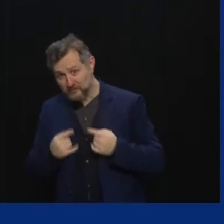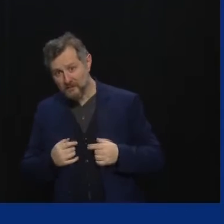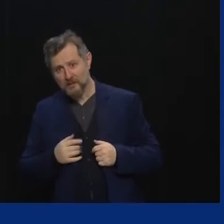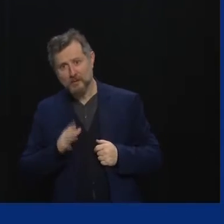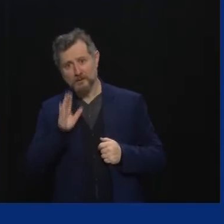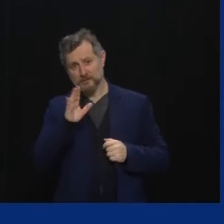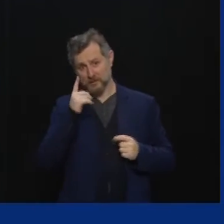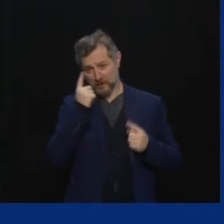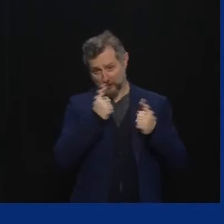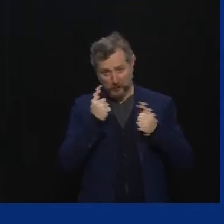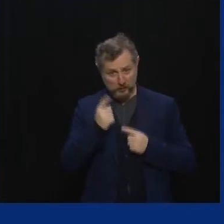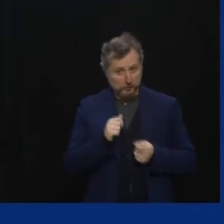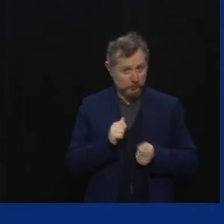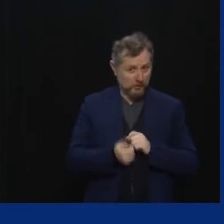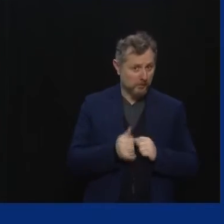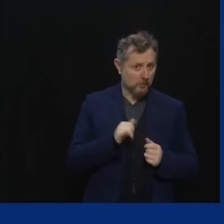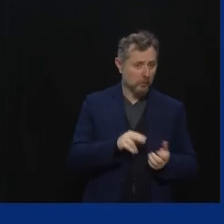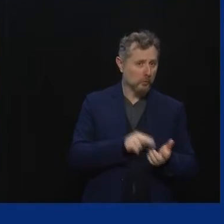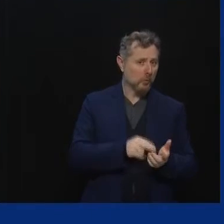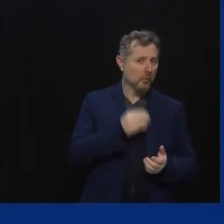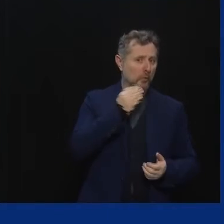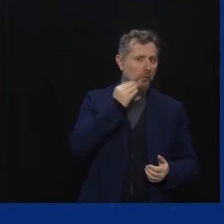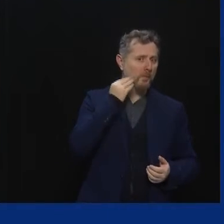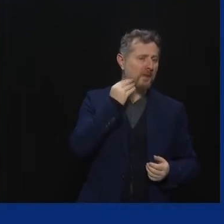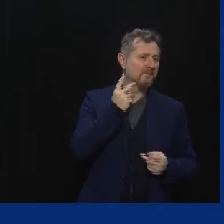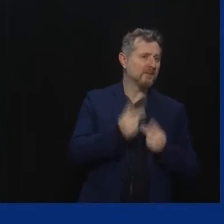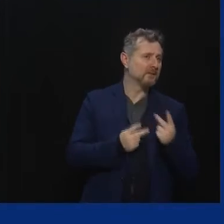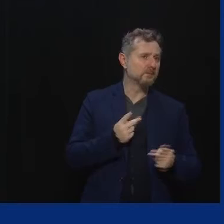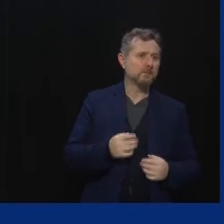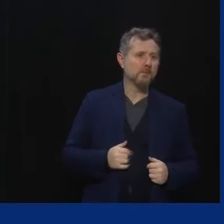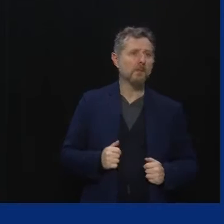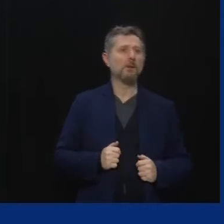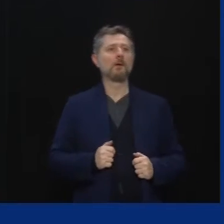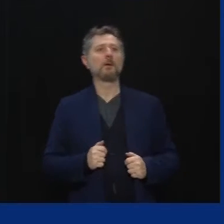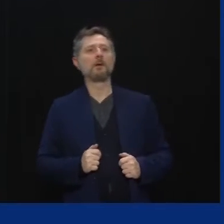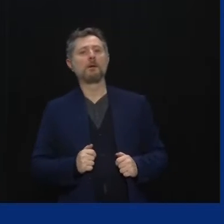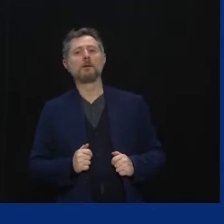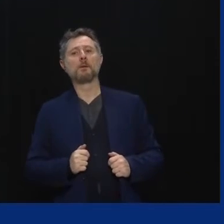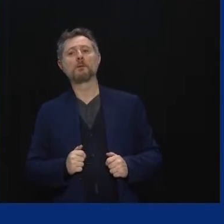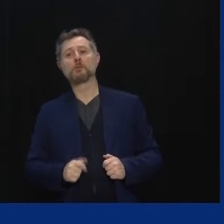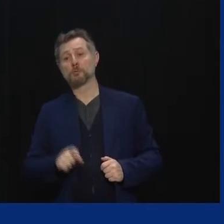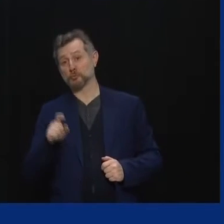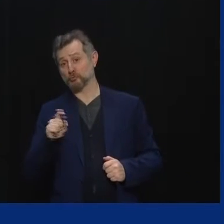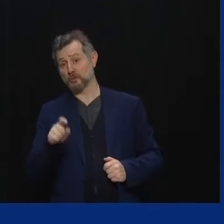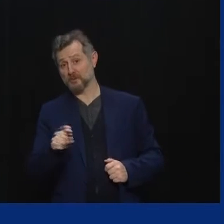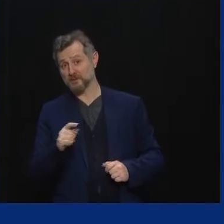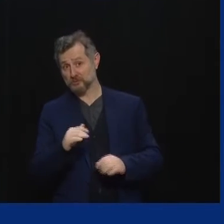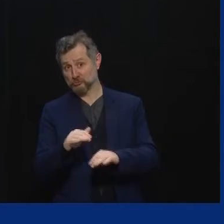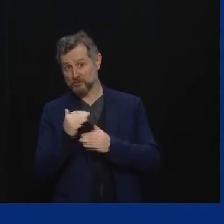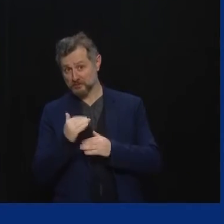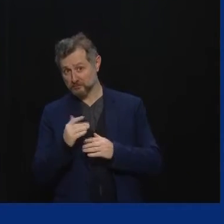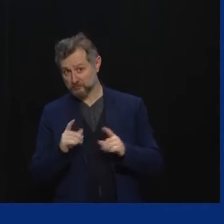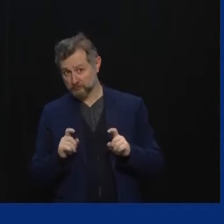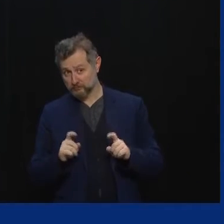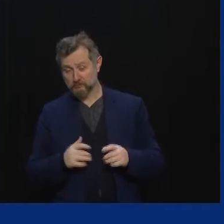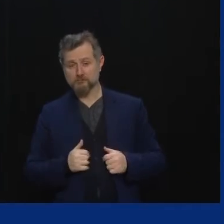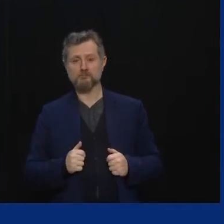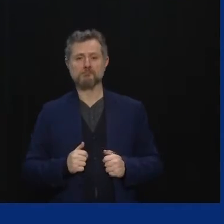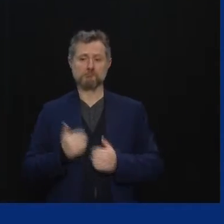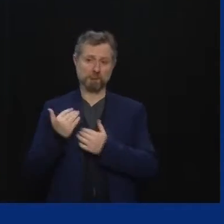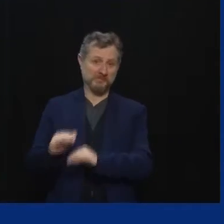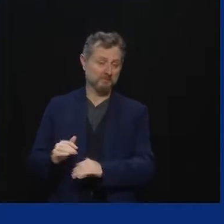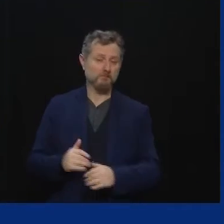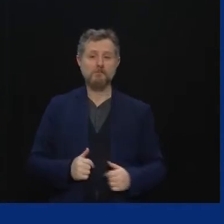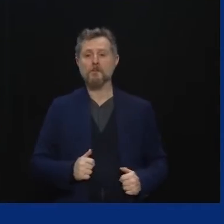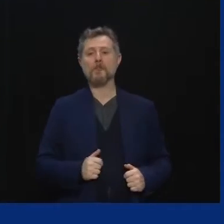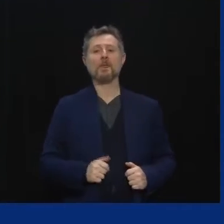all on nursing home visitation, and whether that should be restricted for now. The nursing home visitation decision